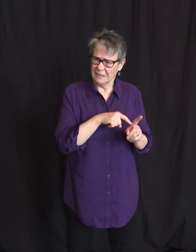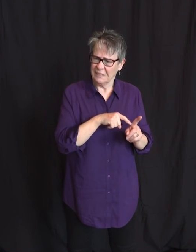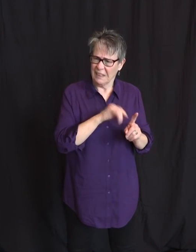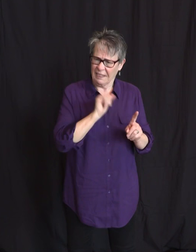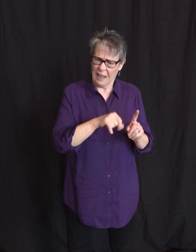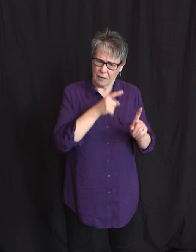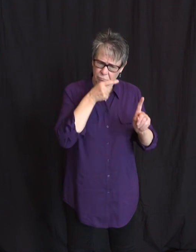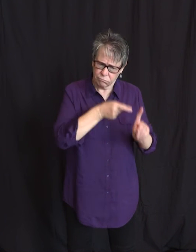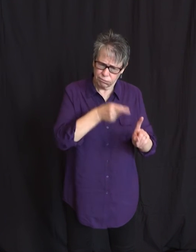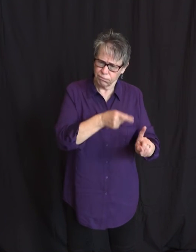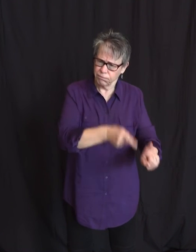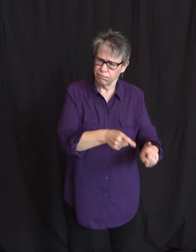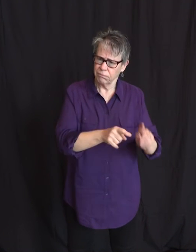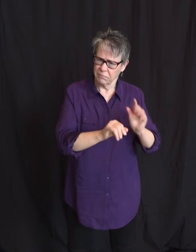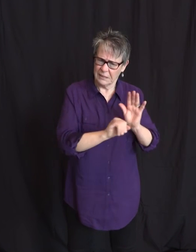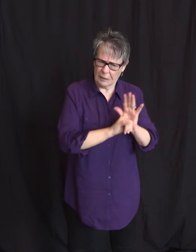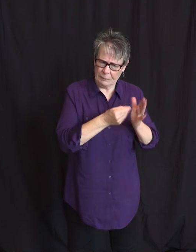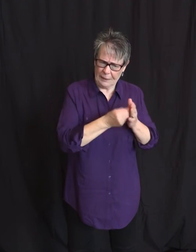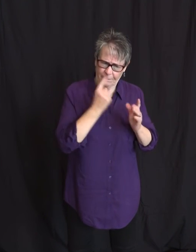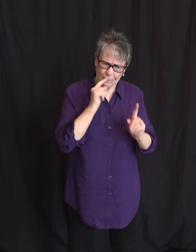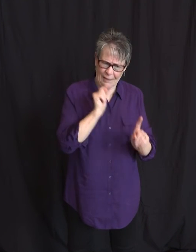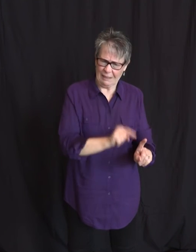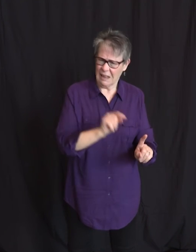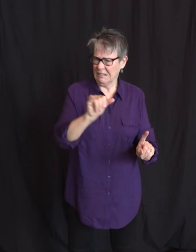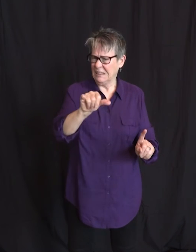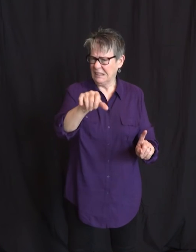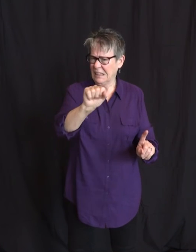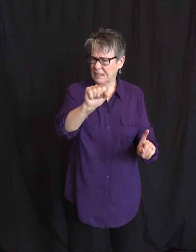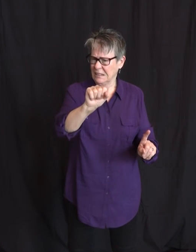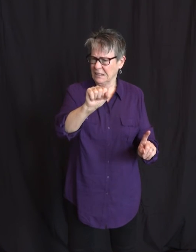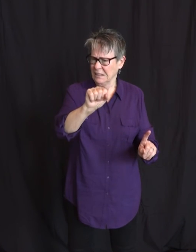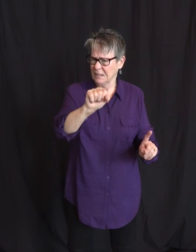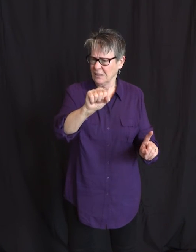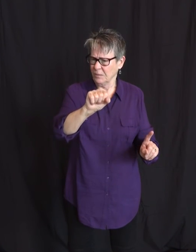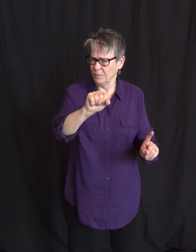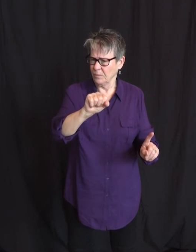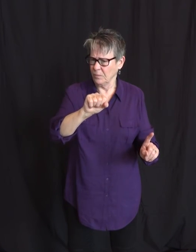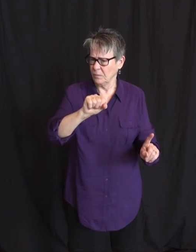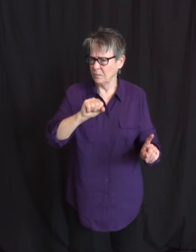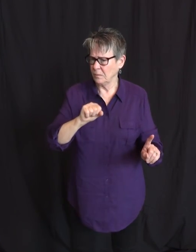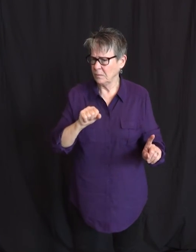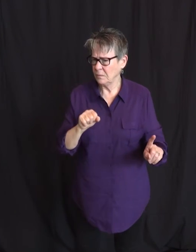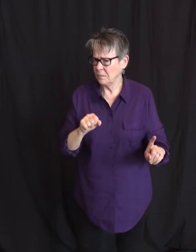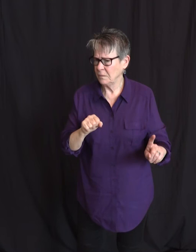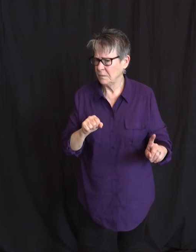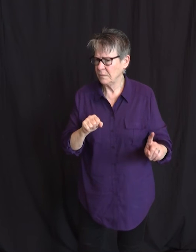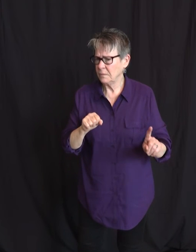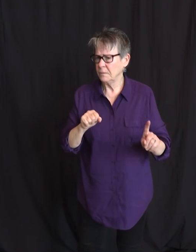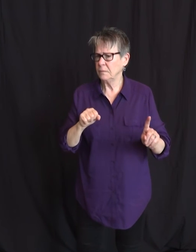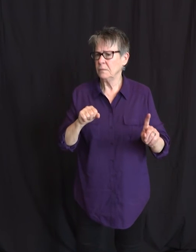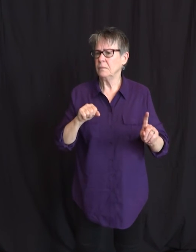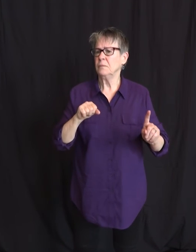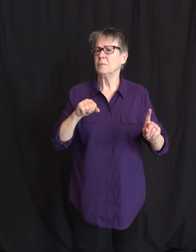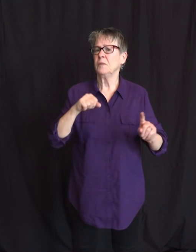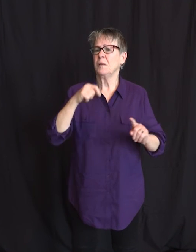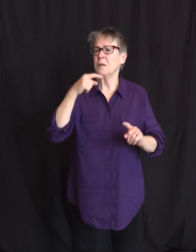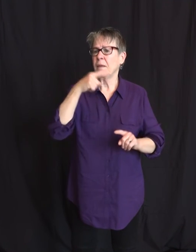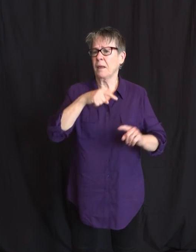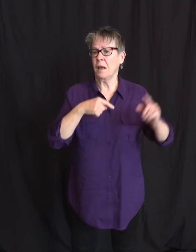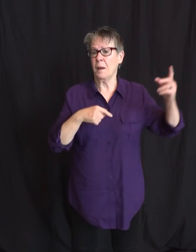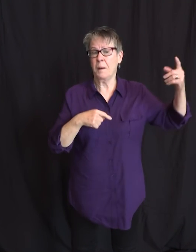out. Right now, we've got a cost share arrangement with the federal government where they pay 75% of stuff like that. We